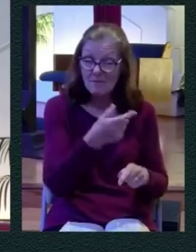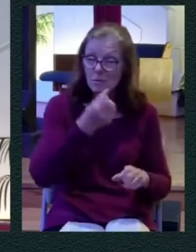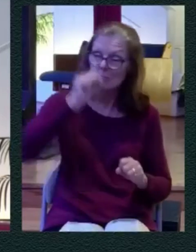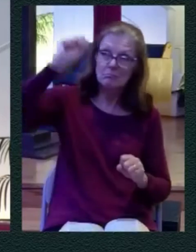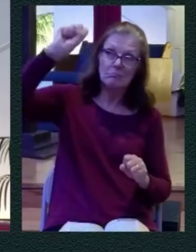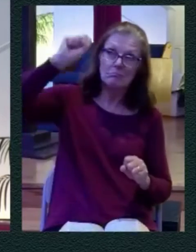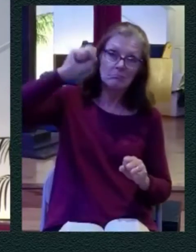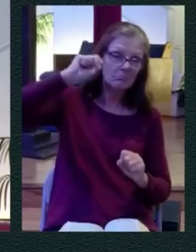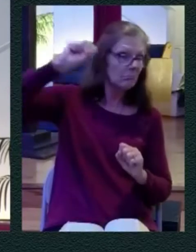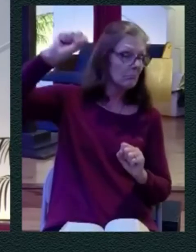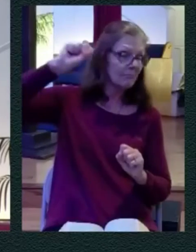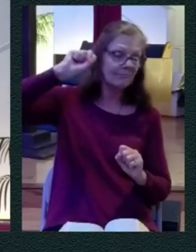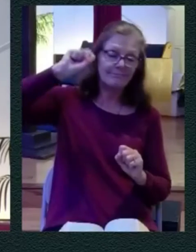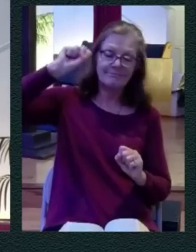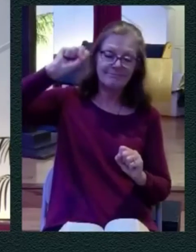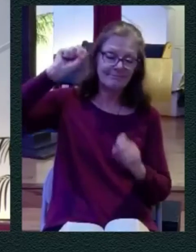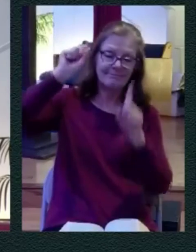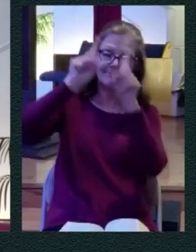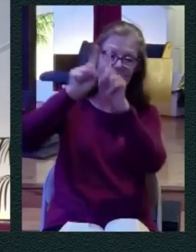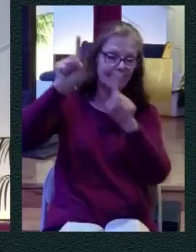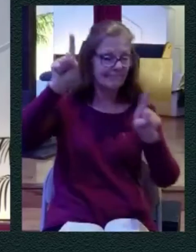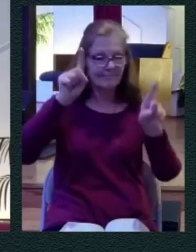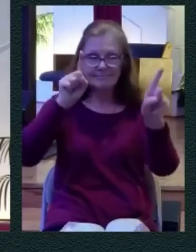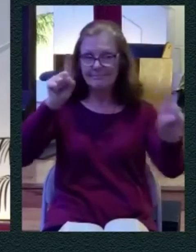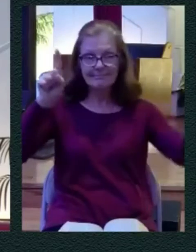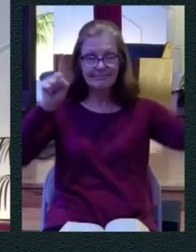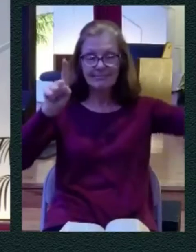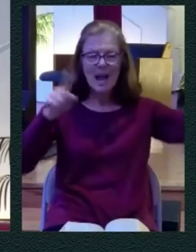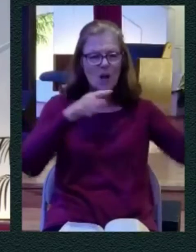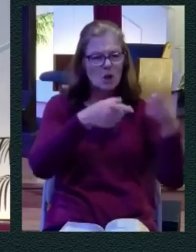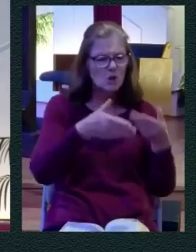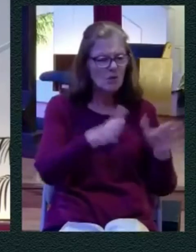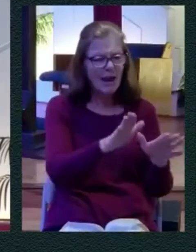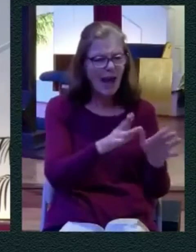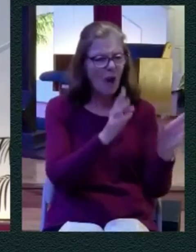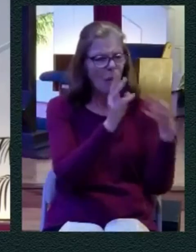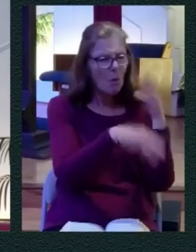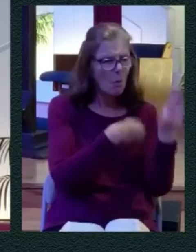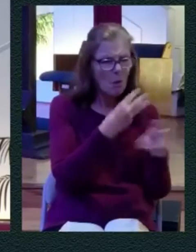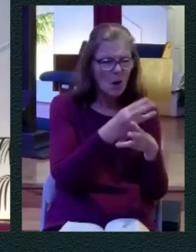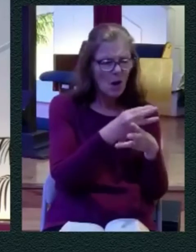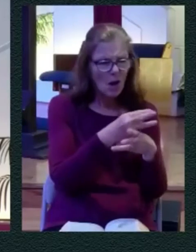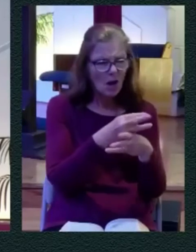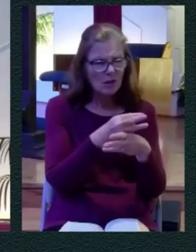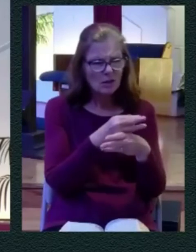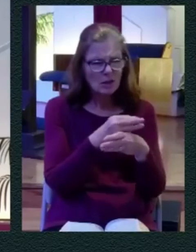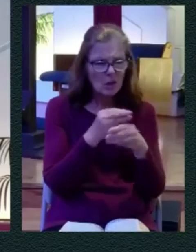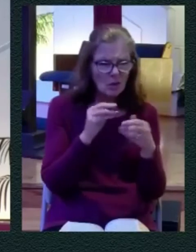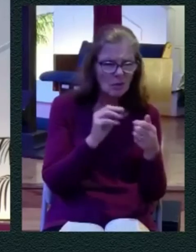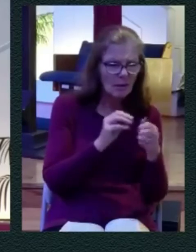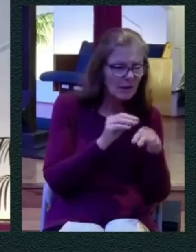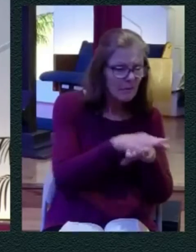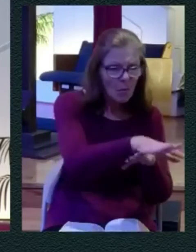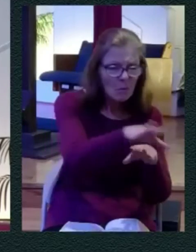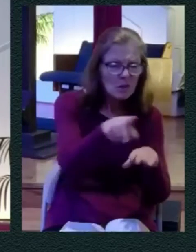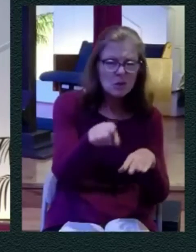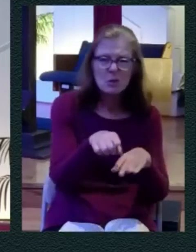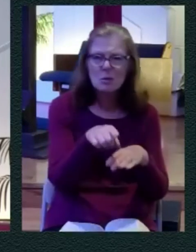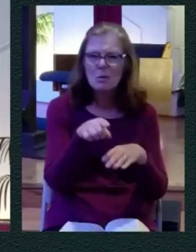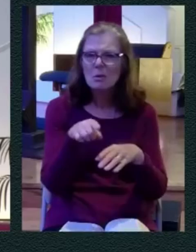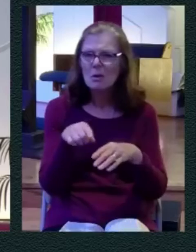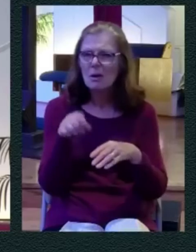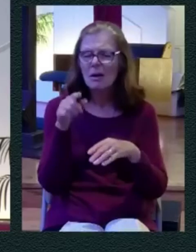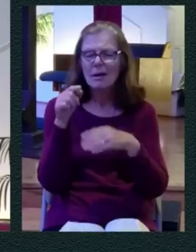rebel and you wonder and you let the world around you shape you and let the world choose your life